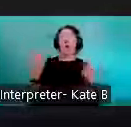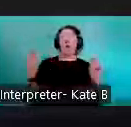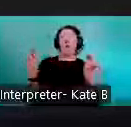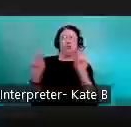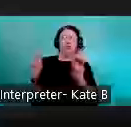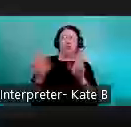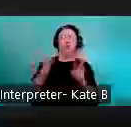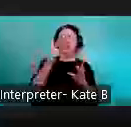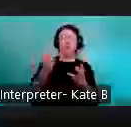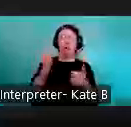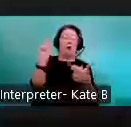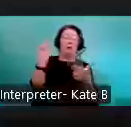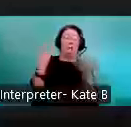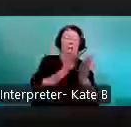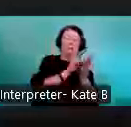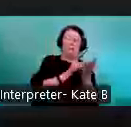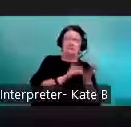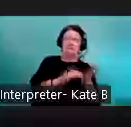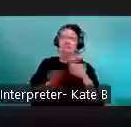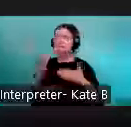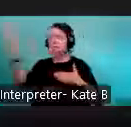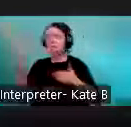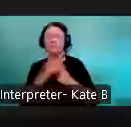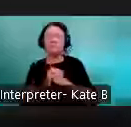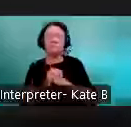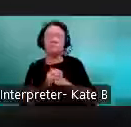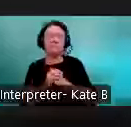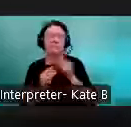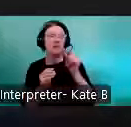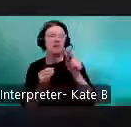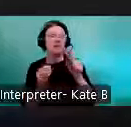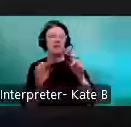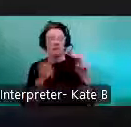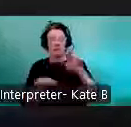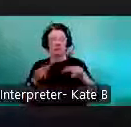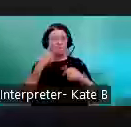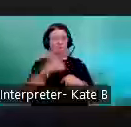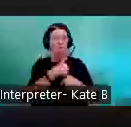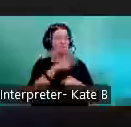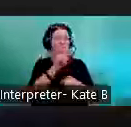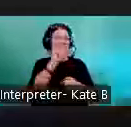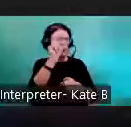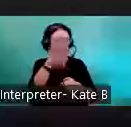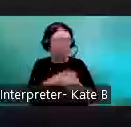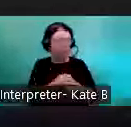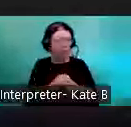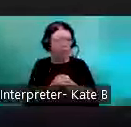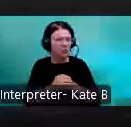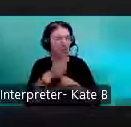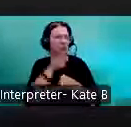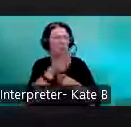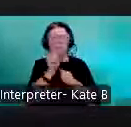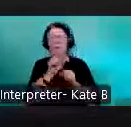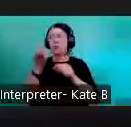elections. And you don't have to even be an observer with the league to do this. Anybody can observe any polling